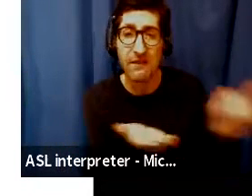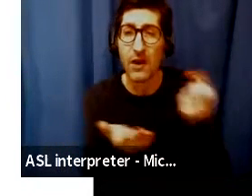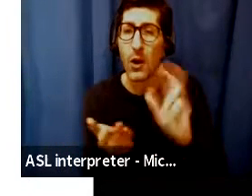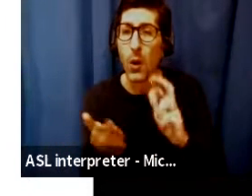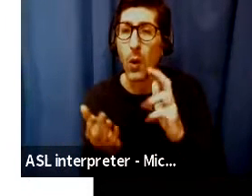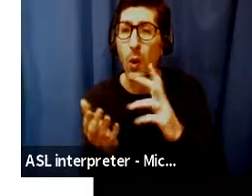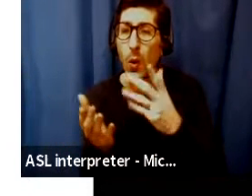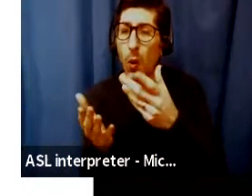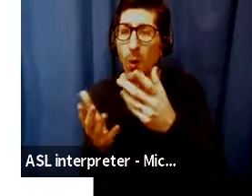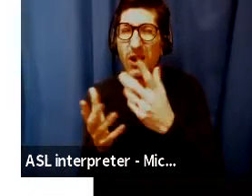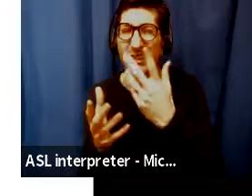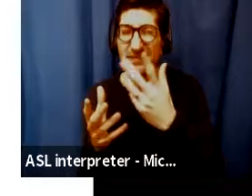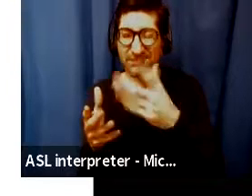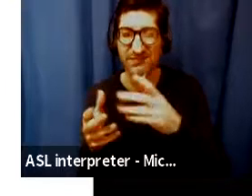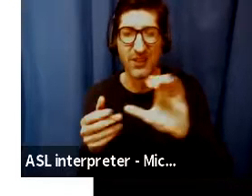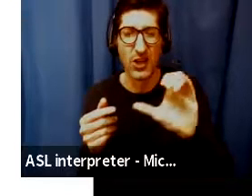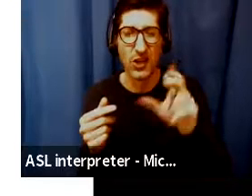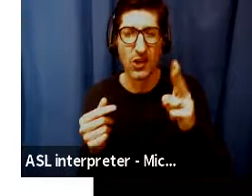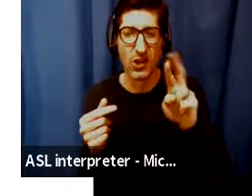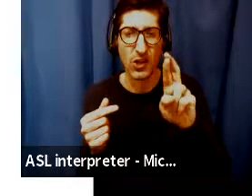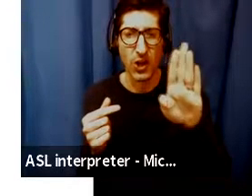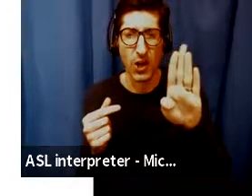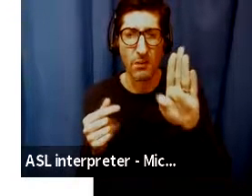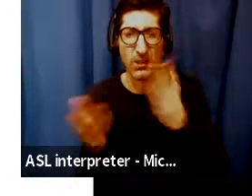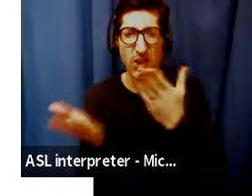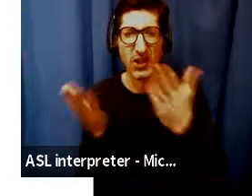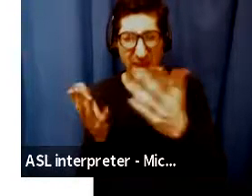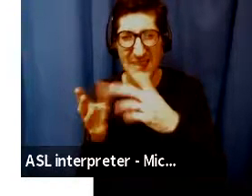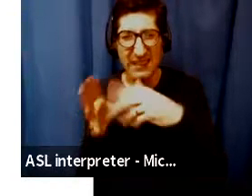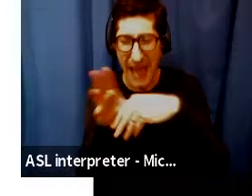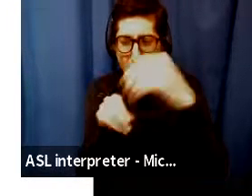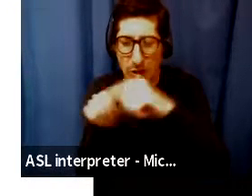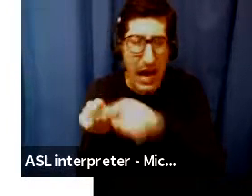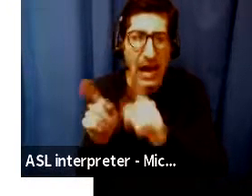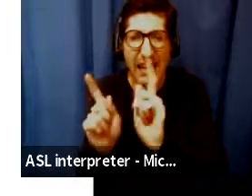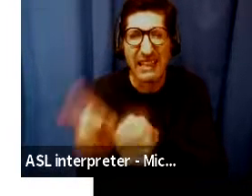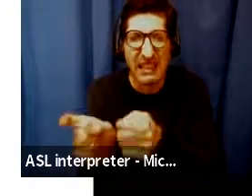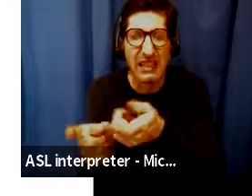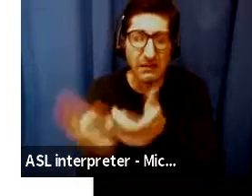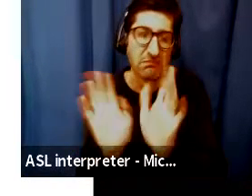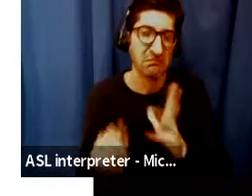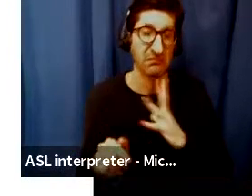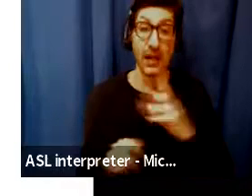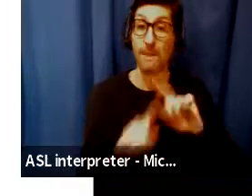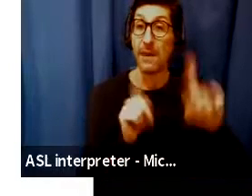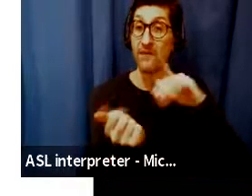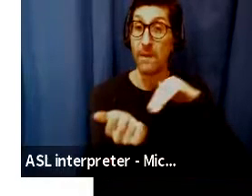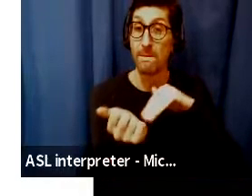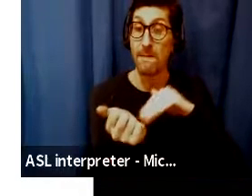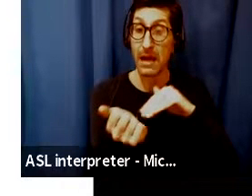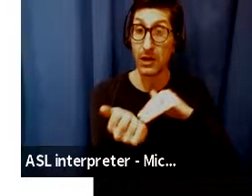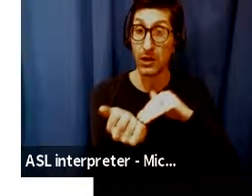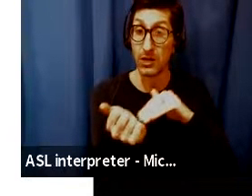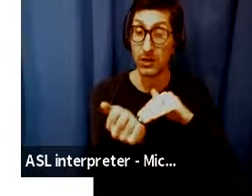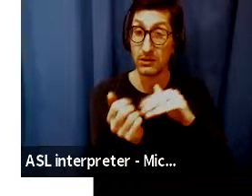For medical providers, it's really a little bit more difficult because you're needing to maintain a safe environment. I mean, we're